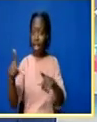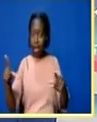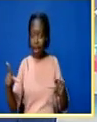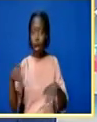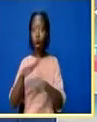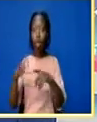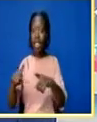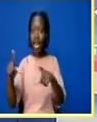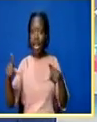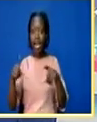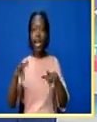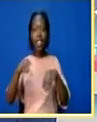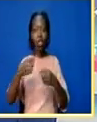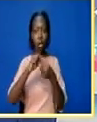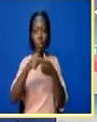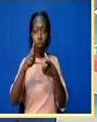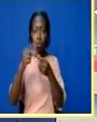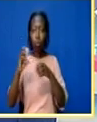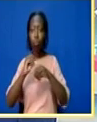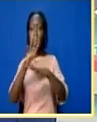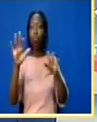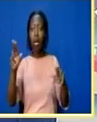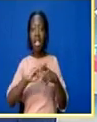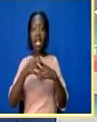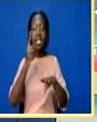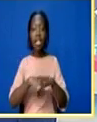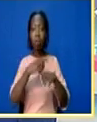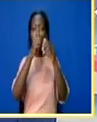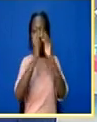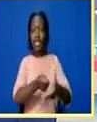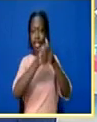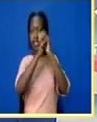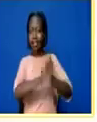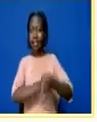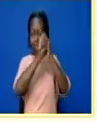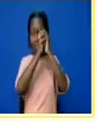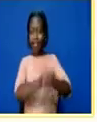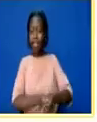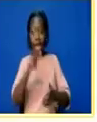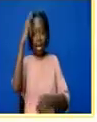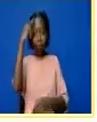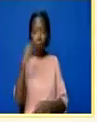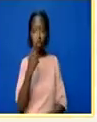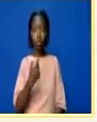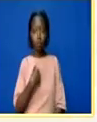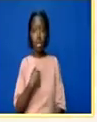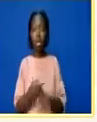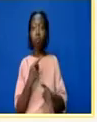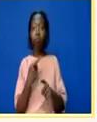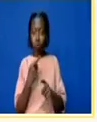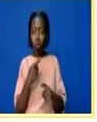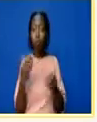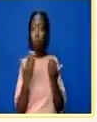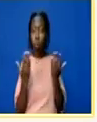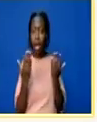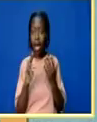soil becomes loose. Yes. You dig, the way you are digging, remember you told me, from top to bottom. Yes. Are